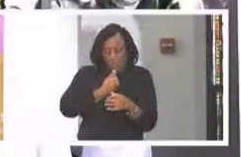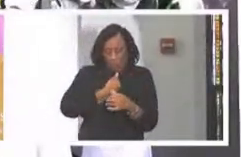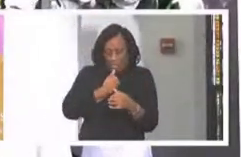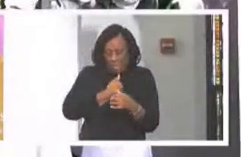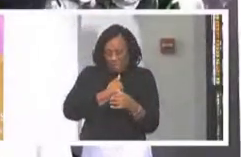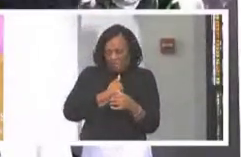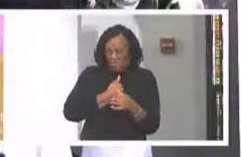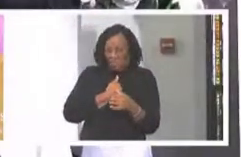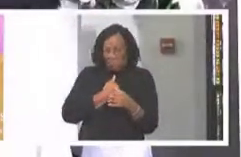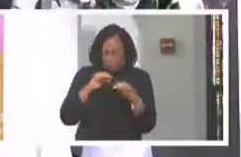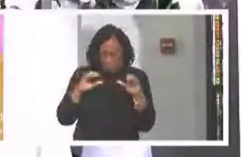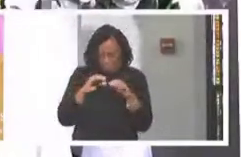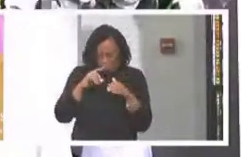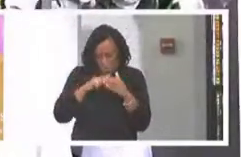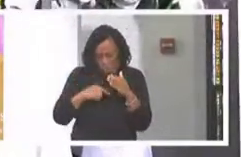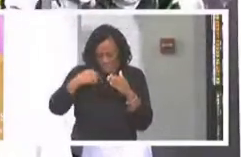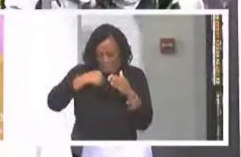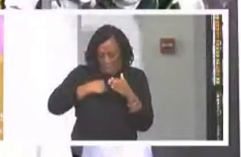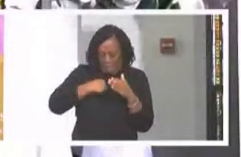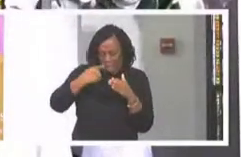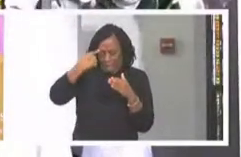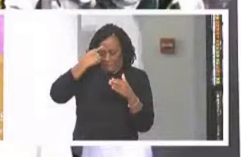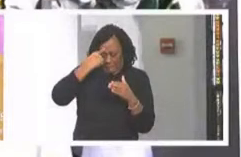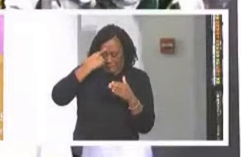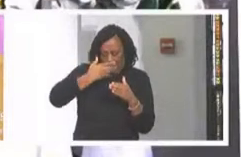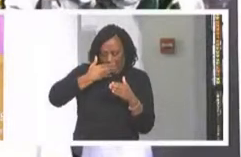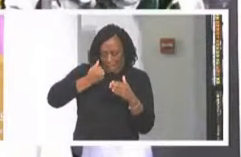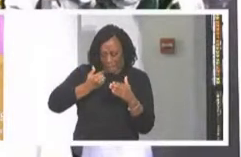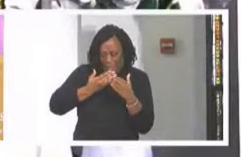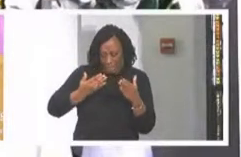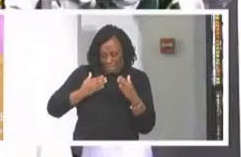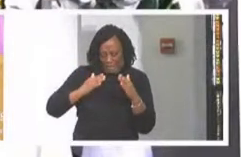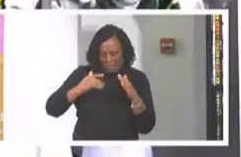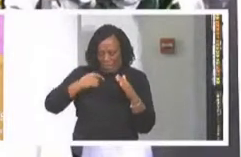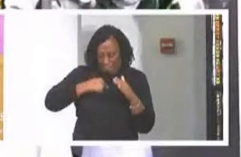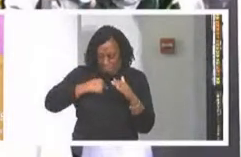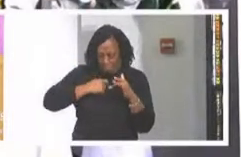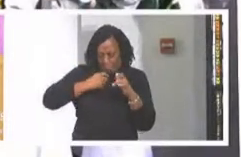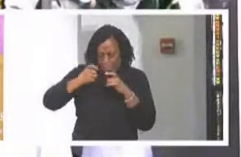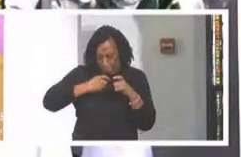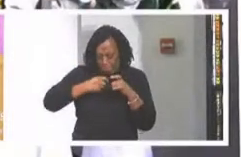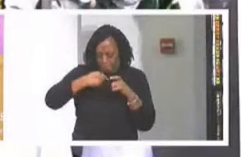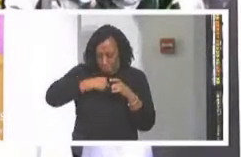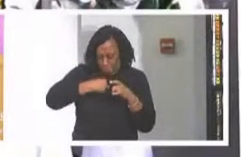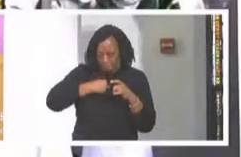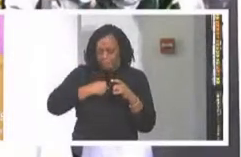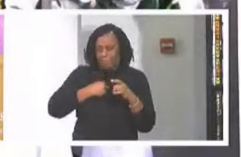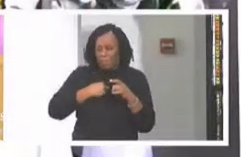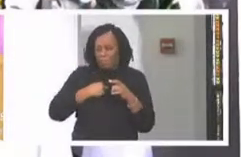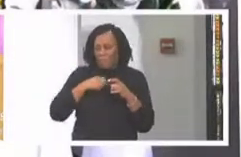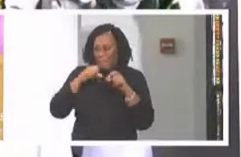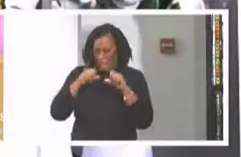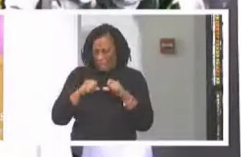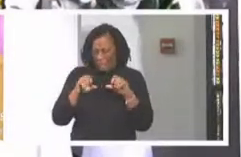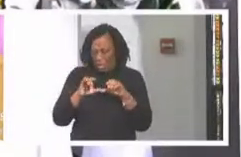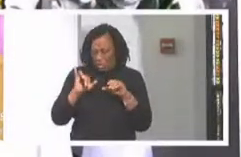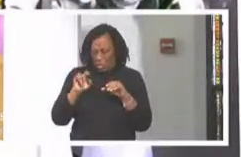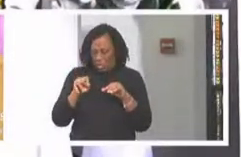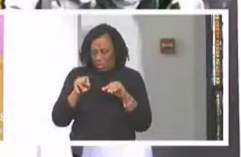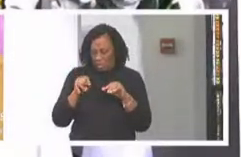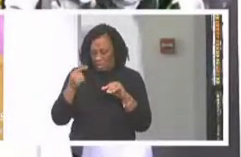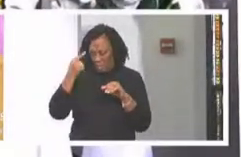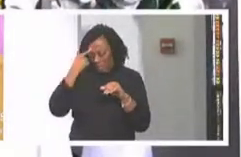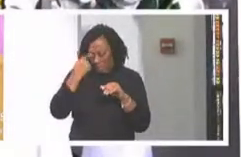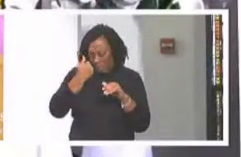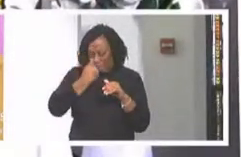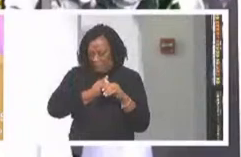think that we got it under control, that we think that we've rose to a point where, yes, okay, I'm in